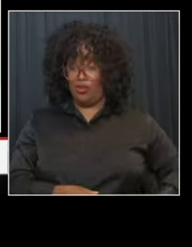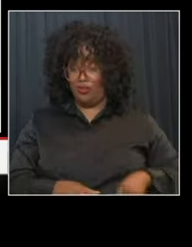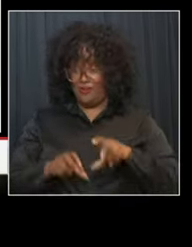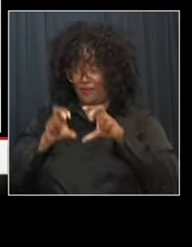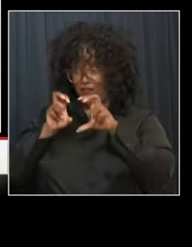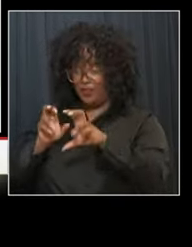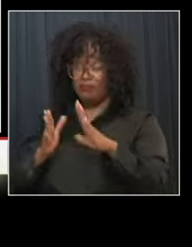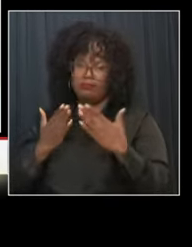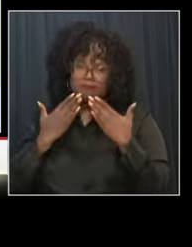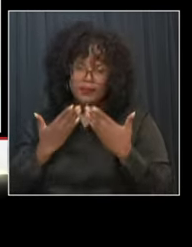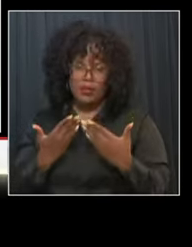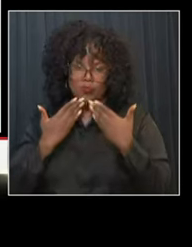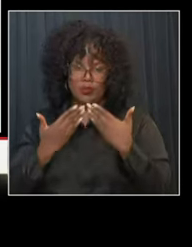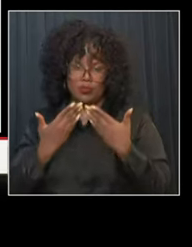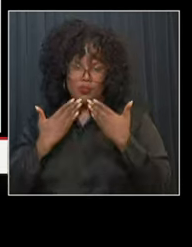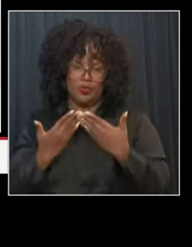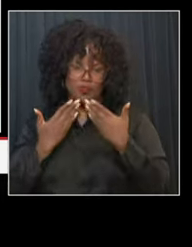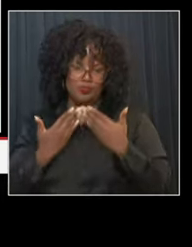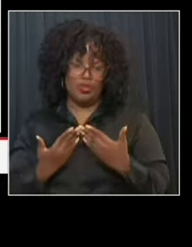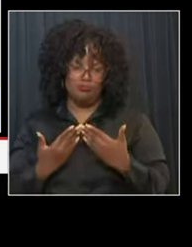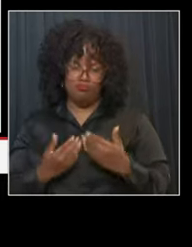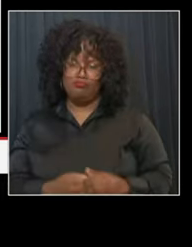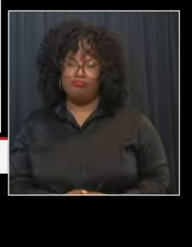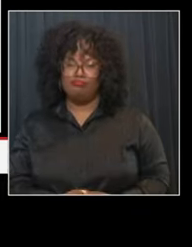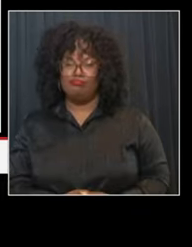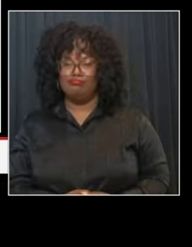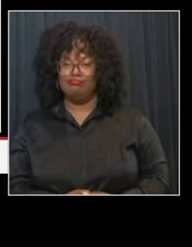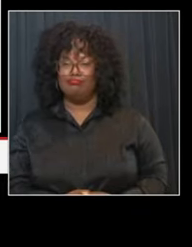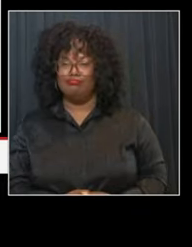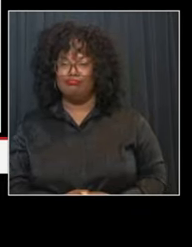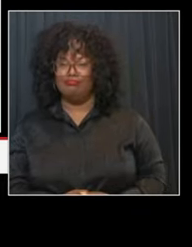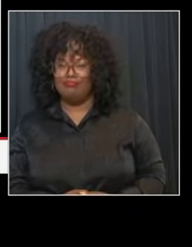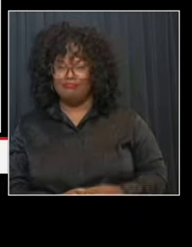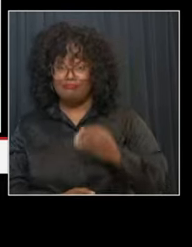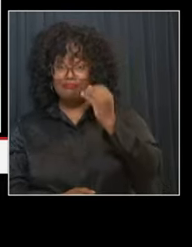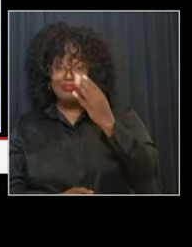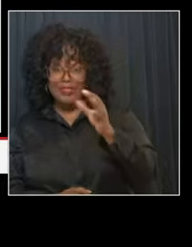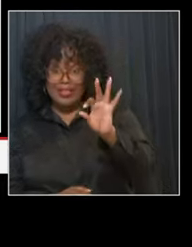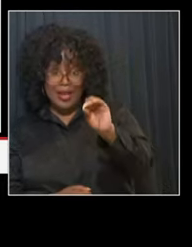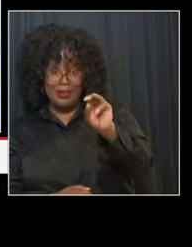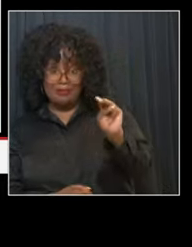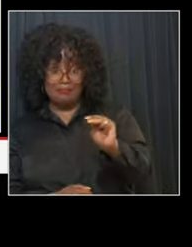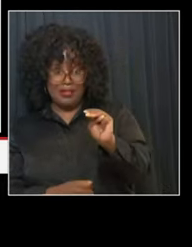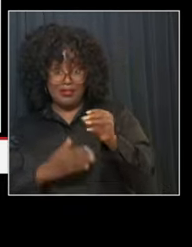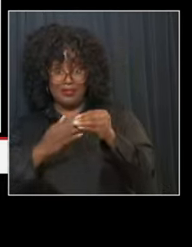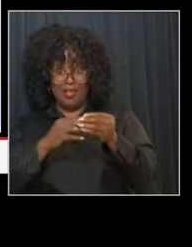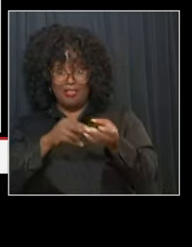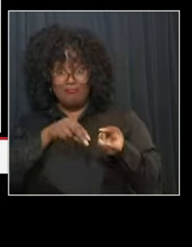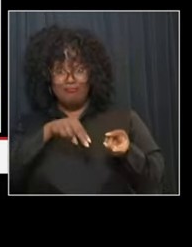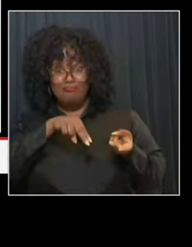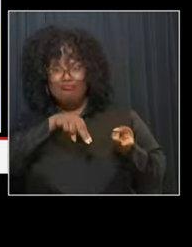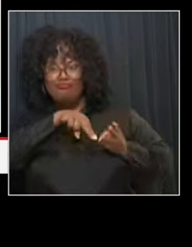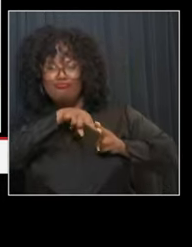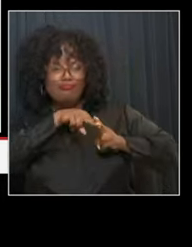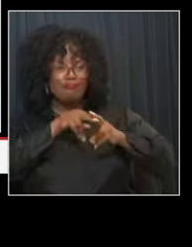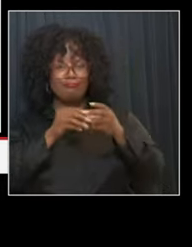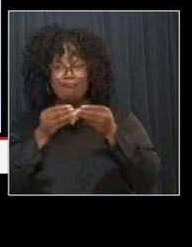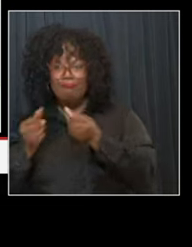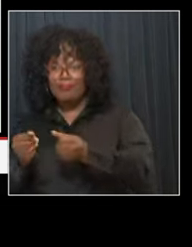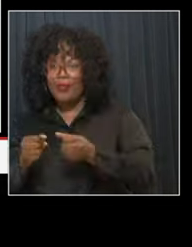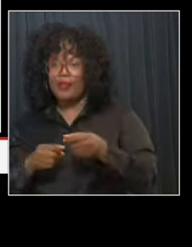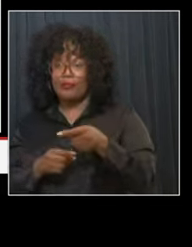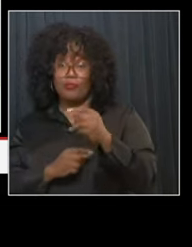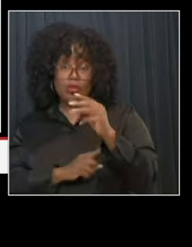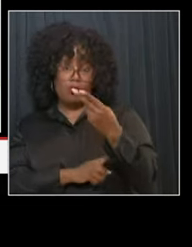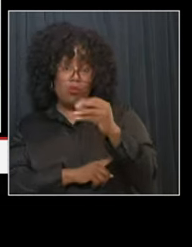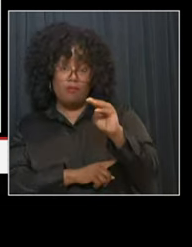non-recurring, with an almost $90 million increase to support the continuum of care for homeless services. We will continue with 24